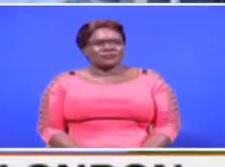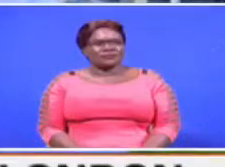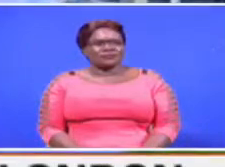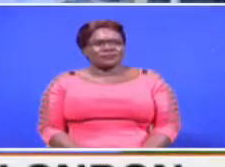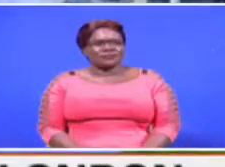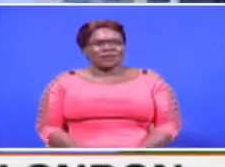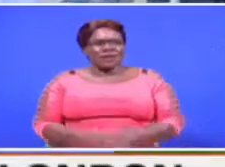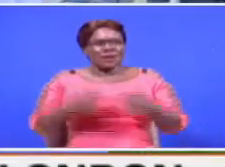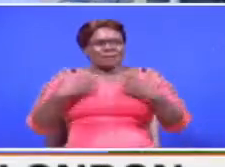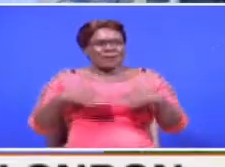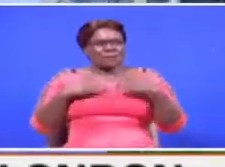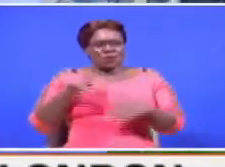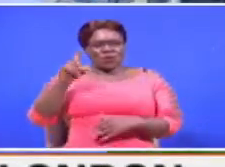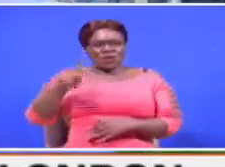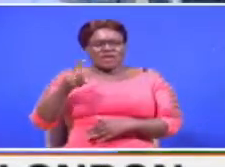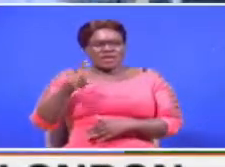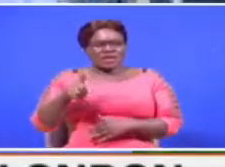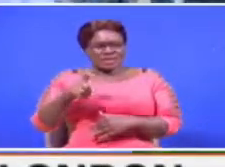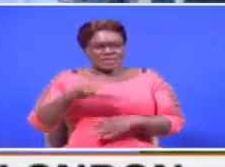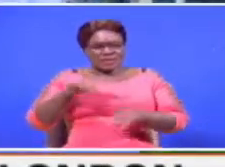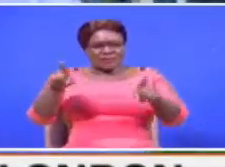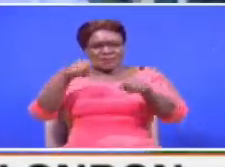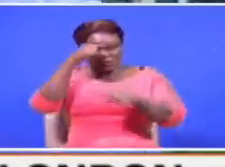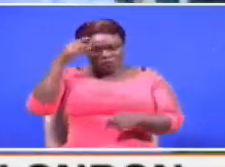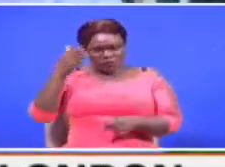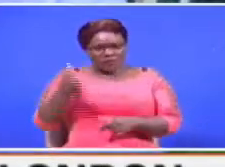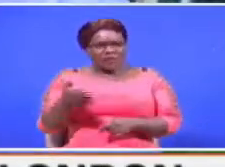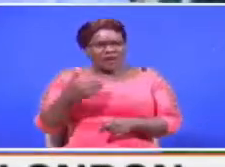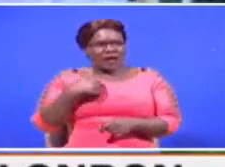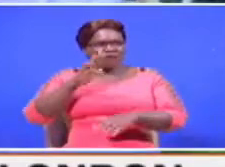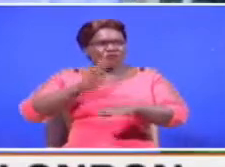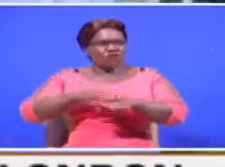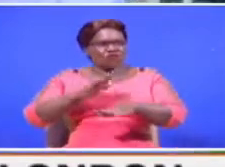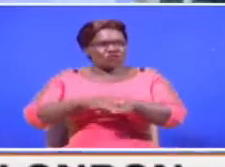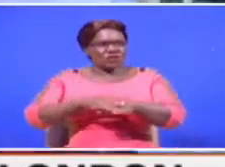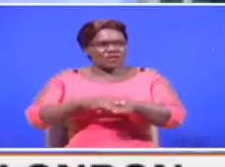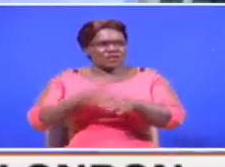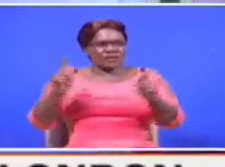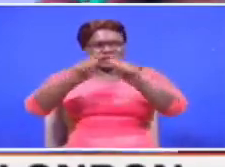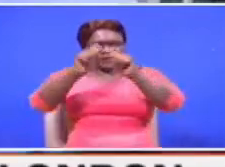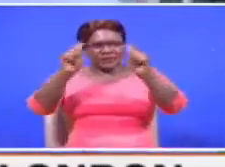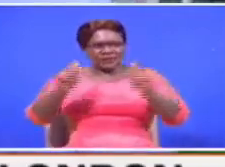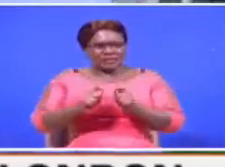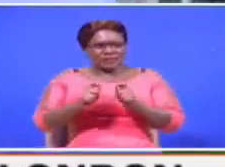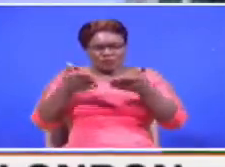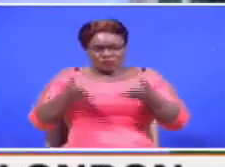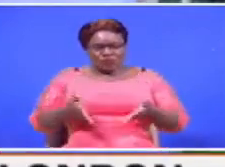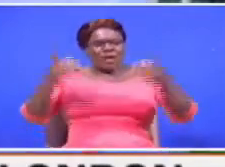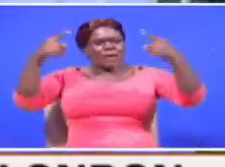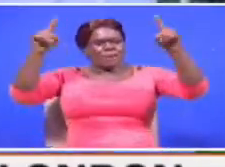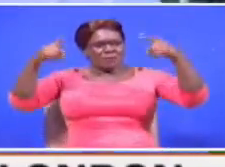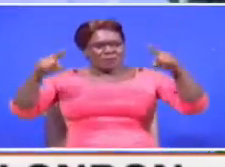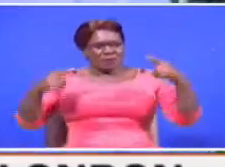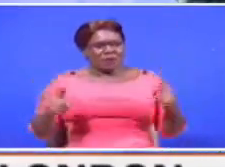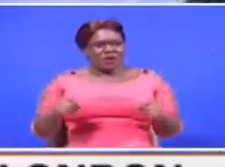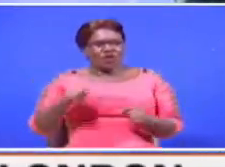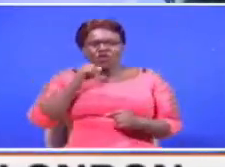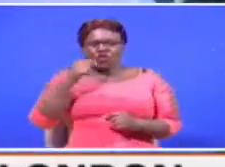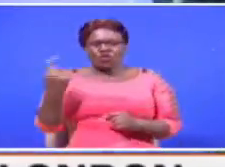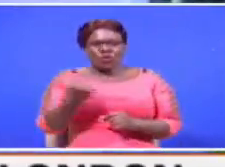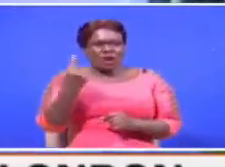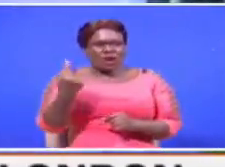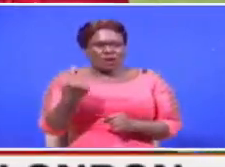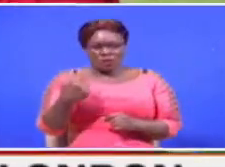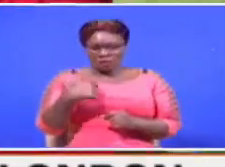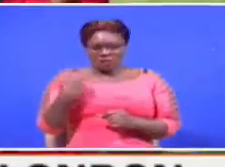Run with people who believe in my vision, and because of I have a good team behind me, that is why today is a success. It's not just me, because I can't